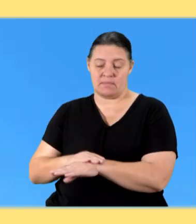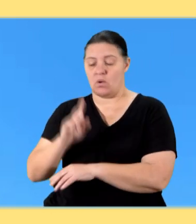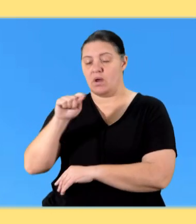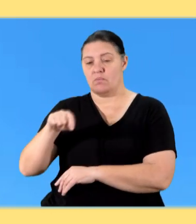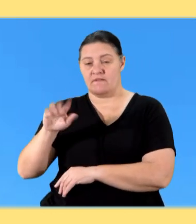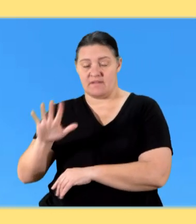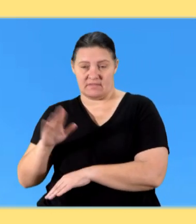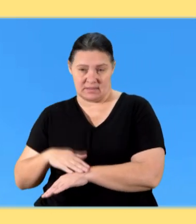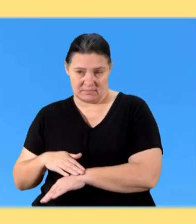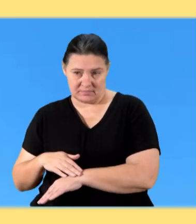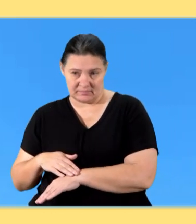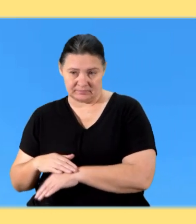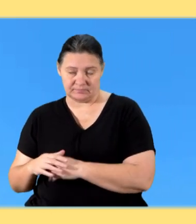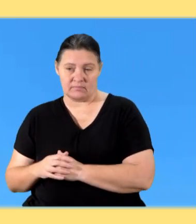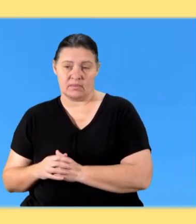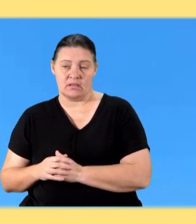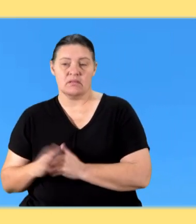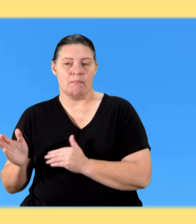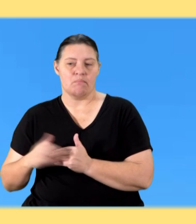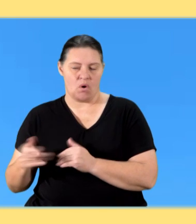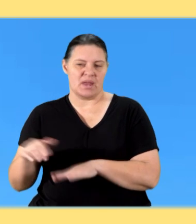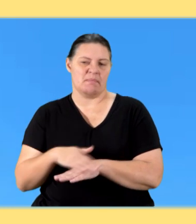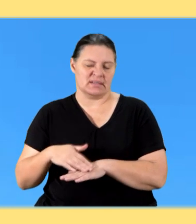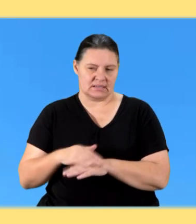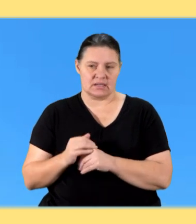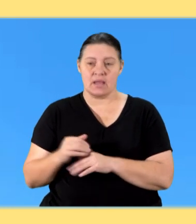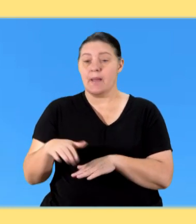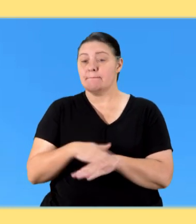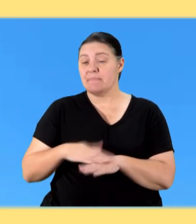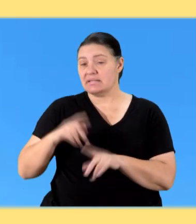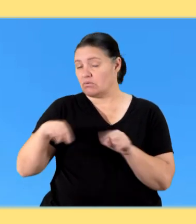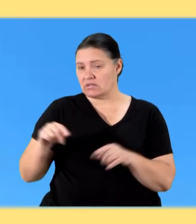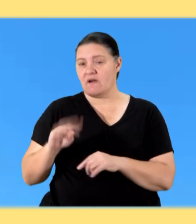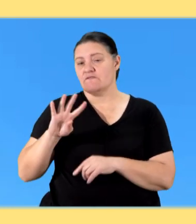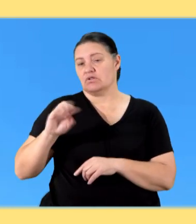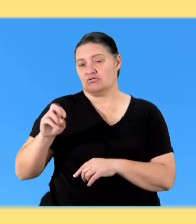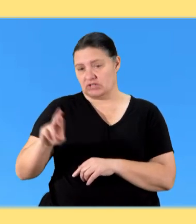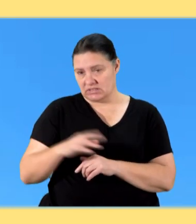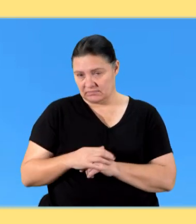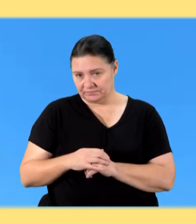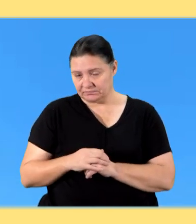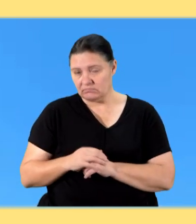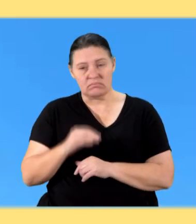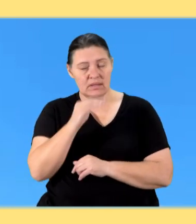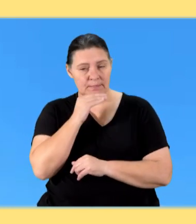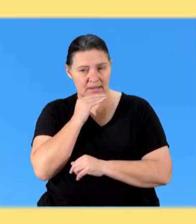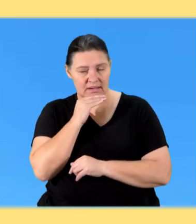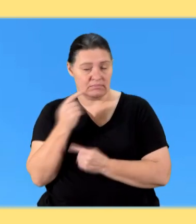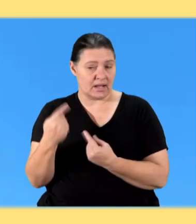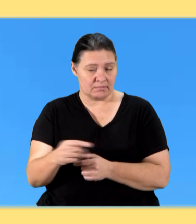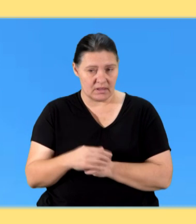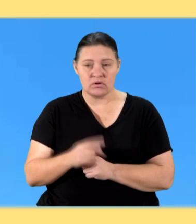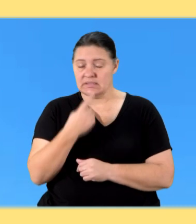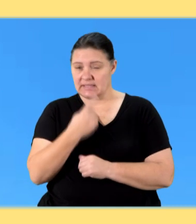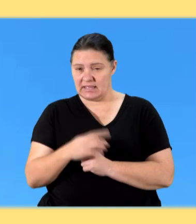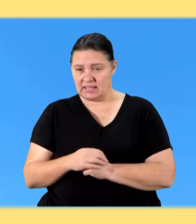overtime rate, which is 1.5 times more than the basic rate. The basic rate is 40 Rand. So that means